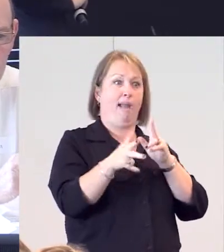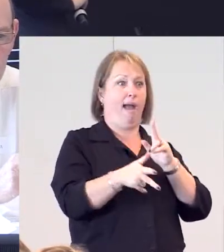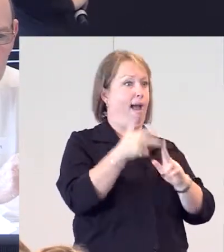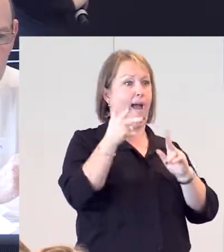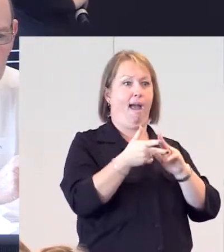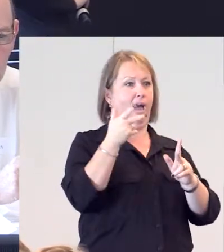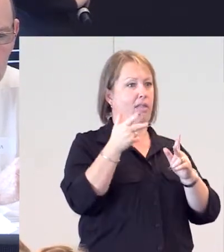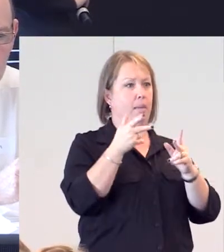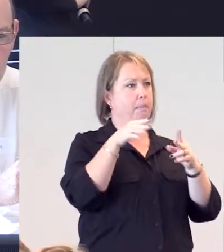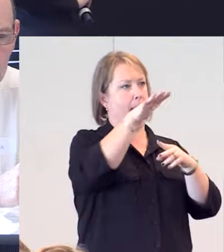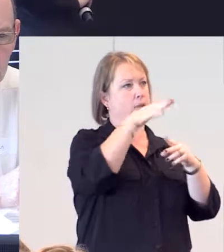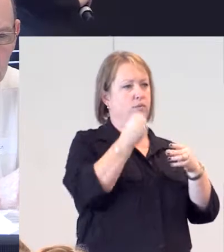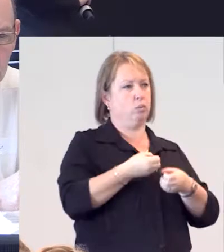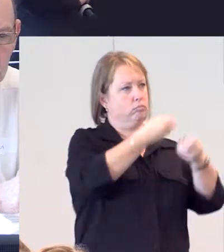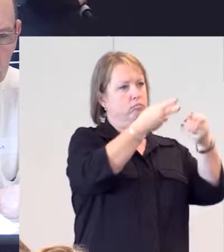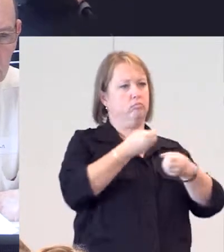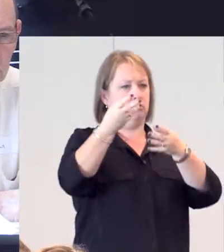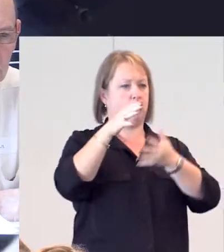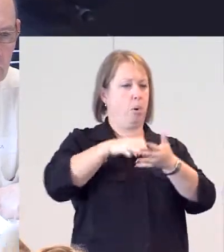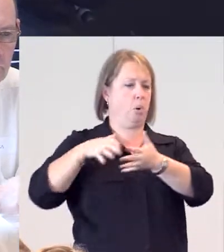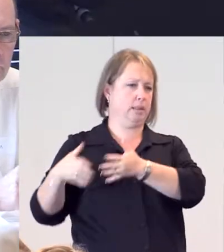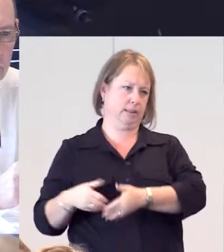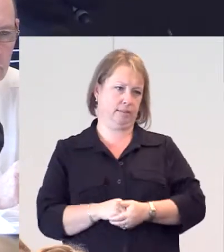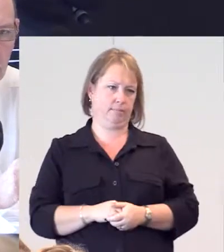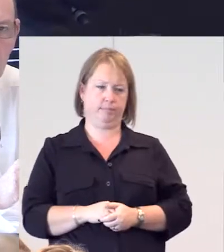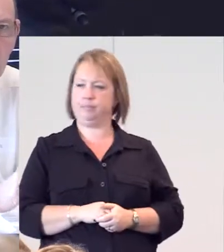instrumentalities that you've got to provide reports to.